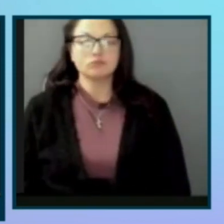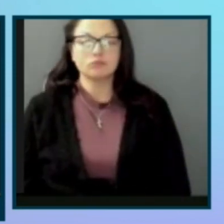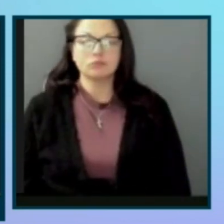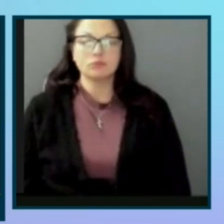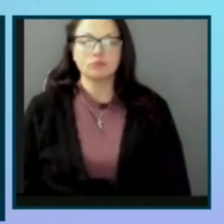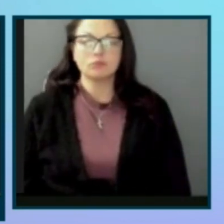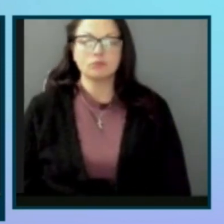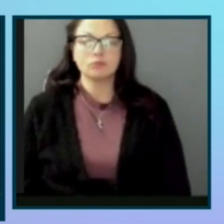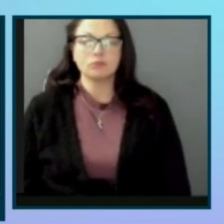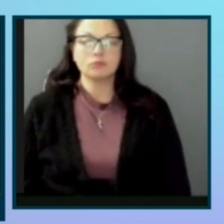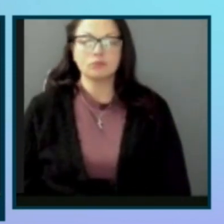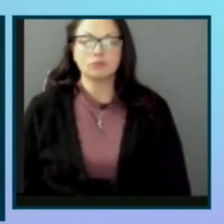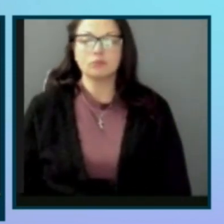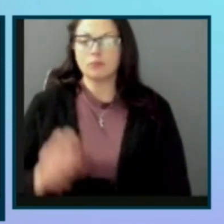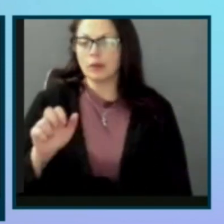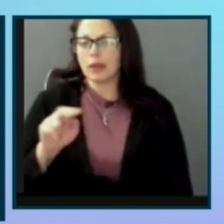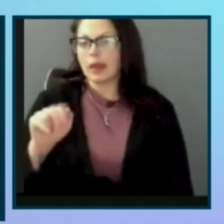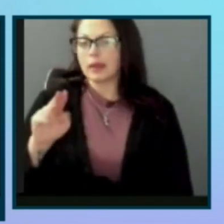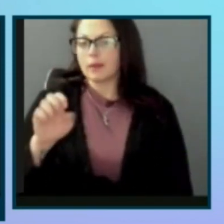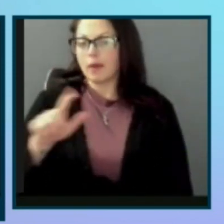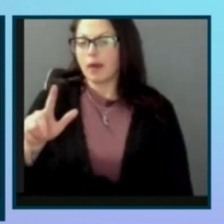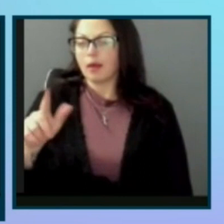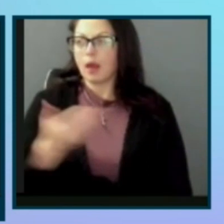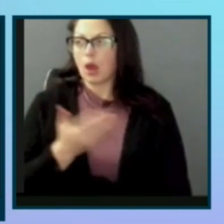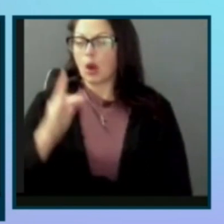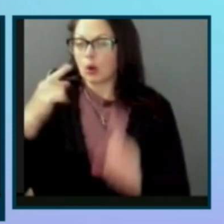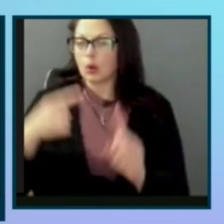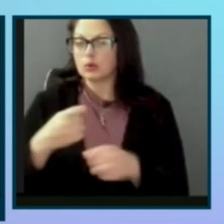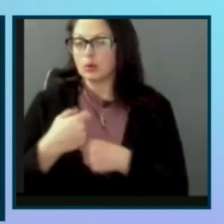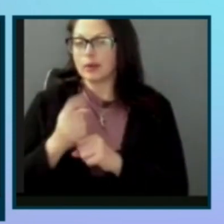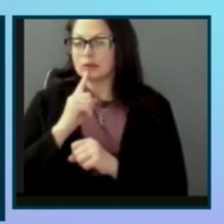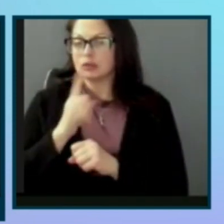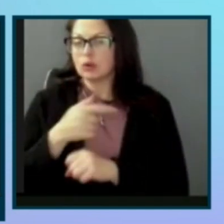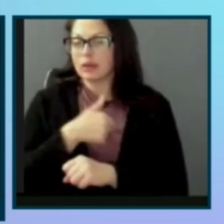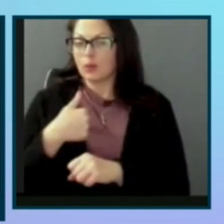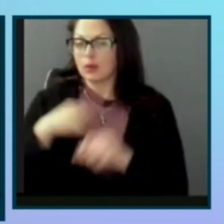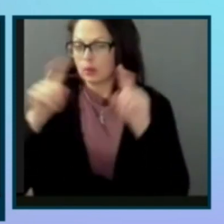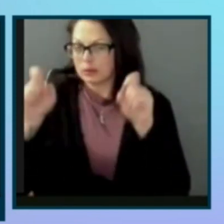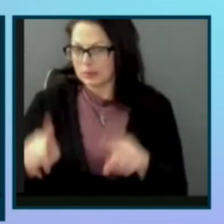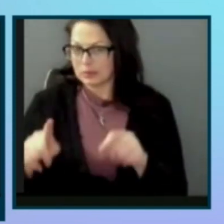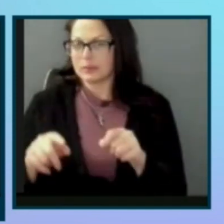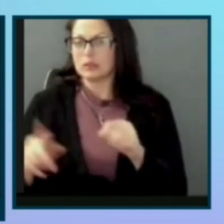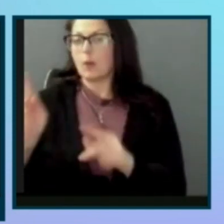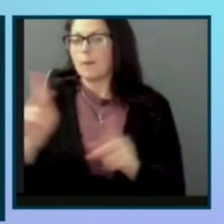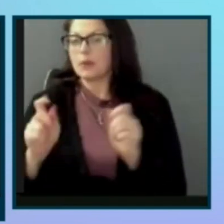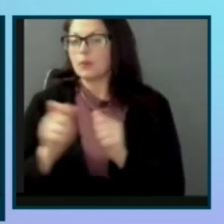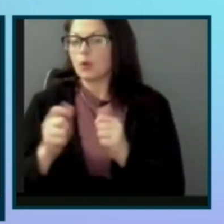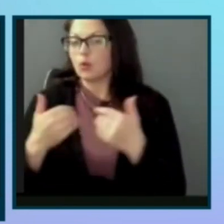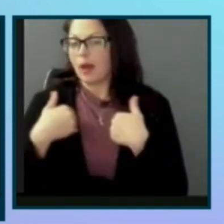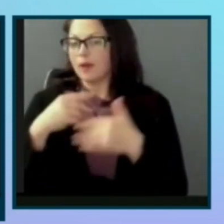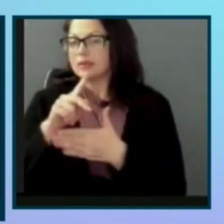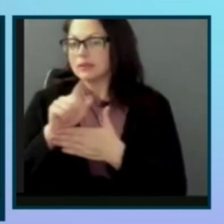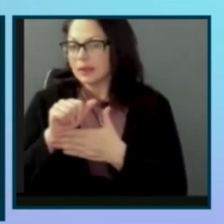that's a great question. I think our main goals were making sure that we were testing, with people with disabilities and getting a